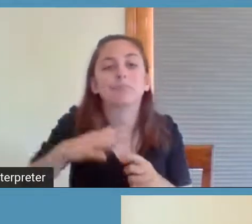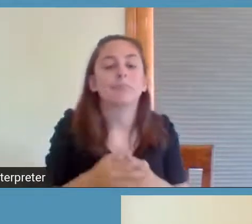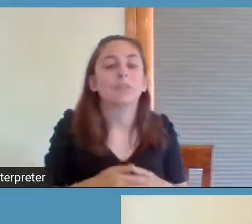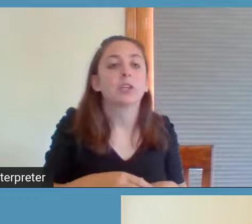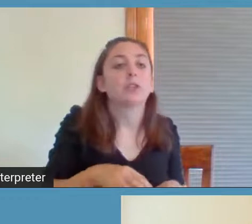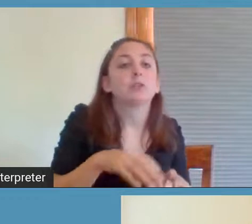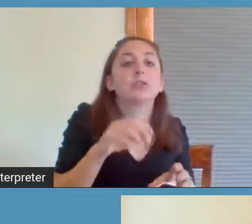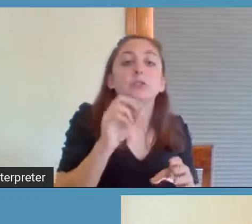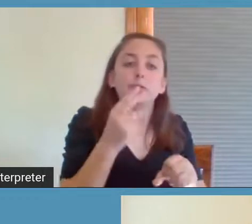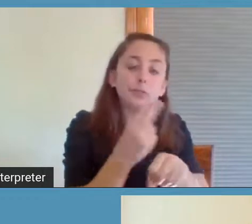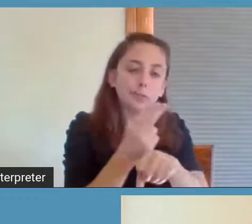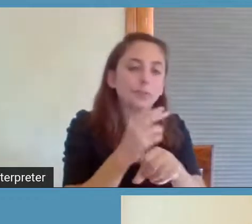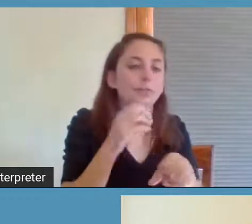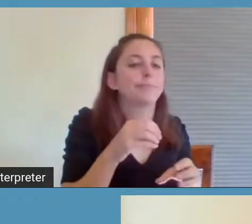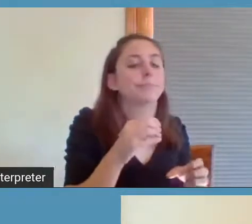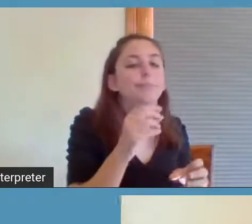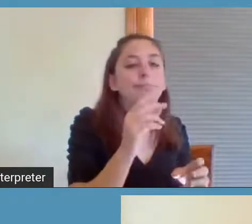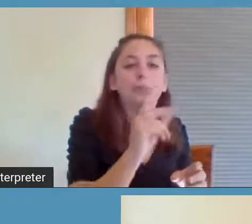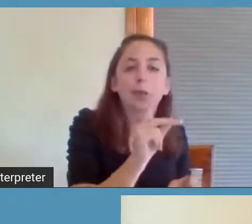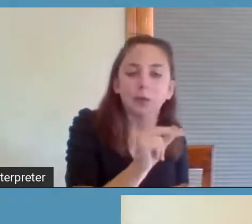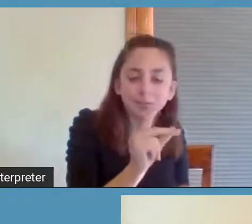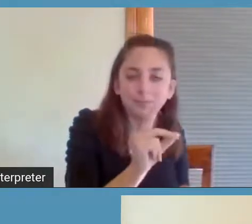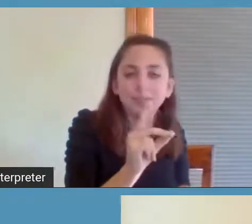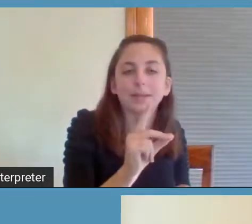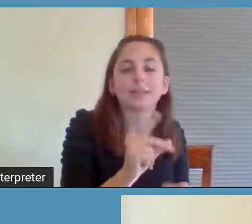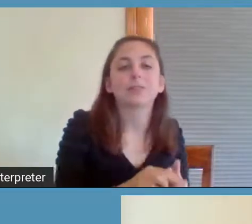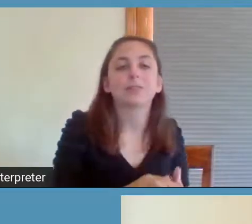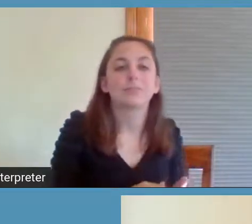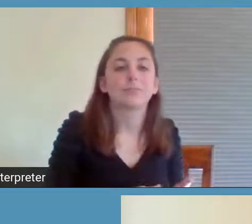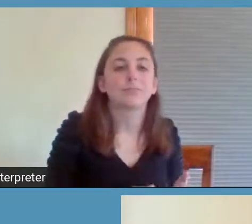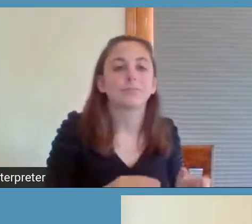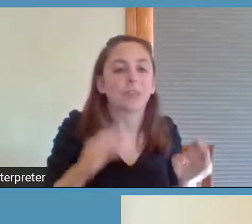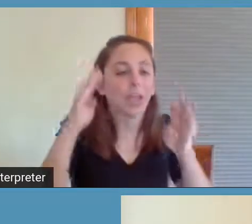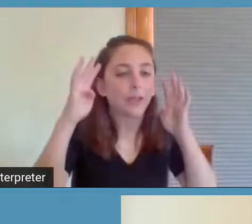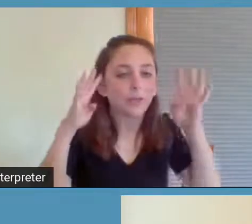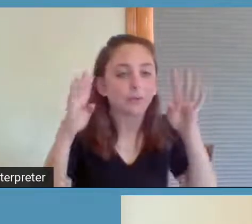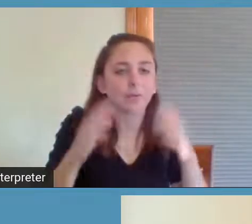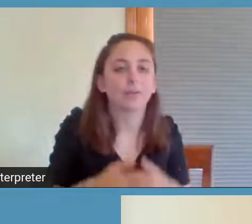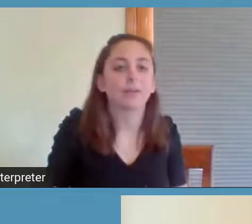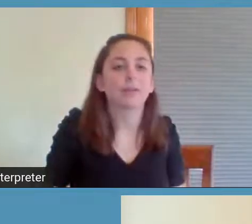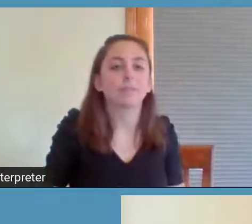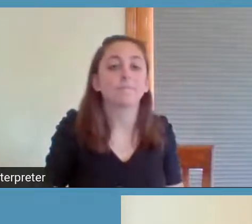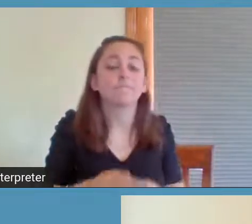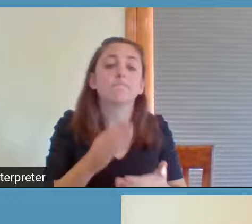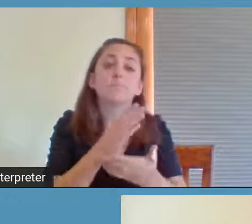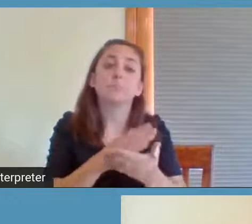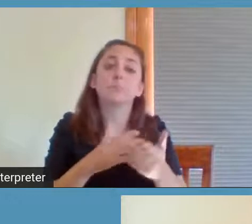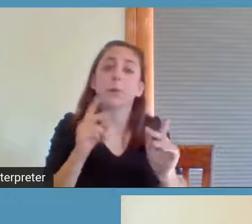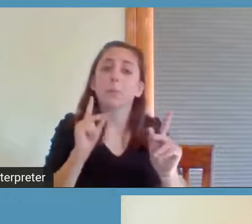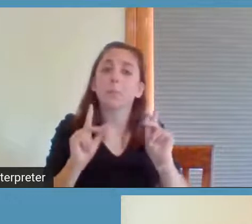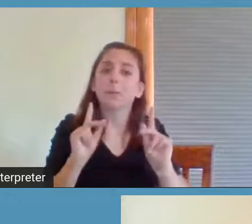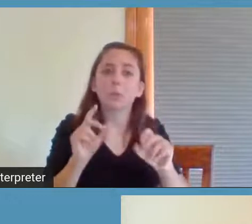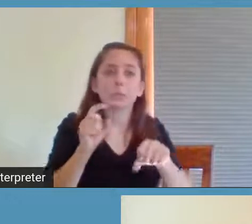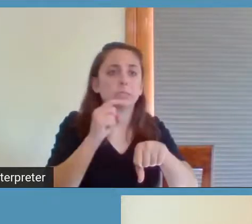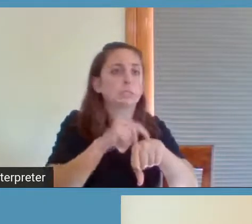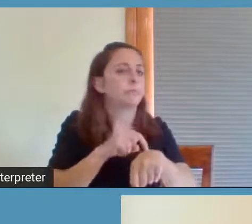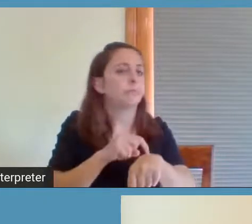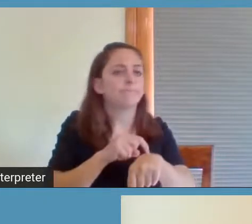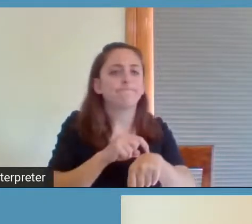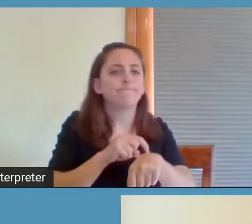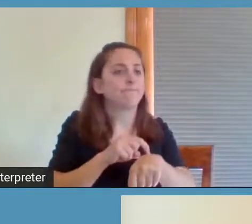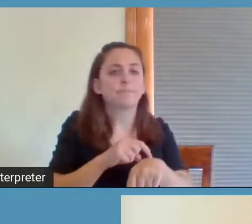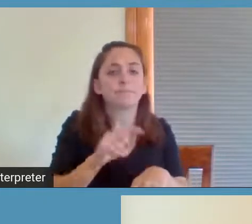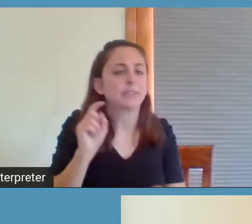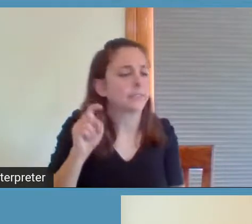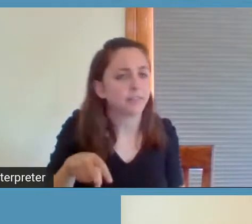Kunst Matrix to be able to create. And that's for some people who don't have a lot of time and or